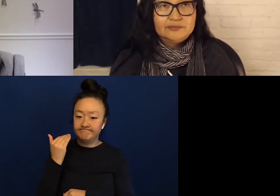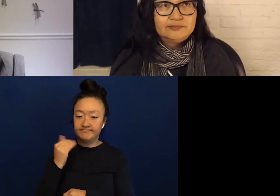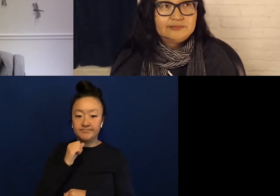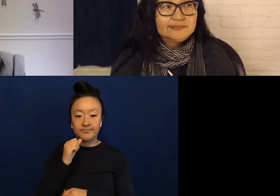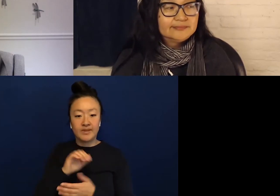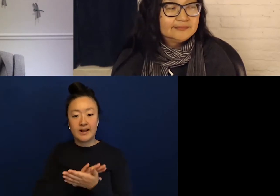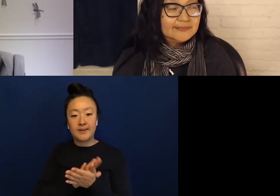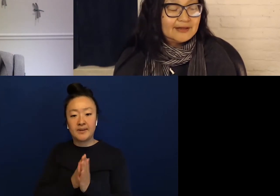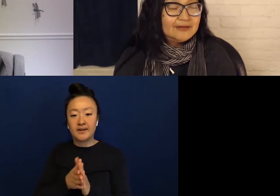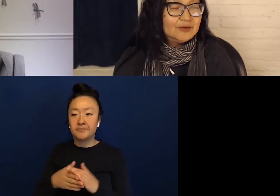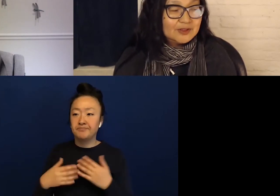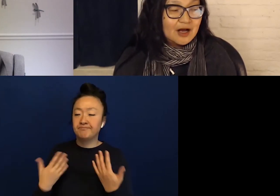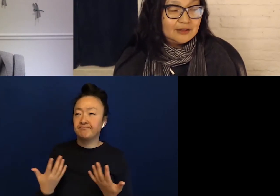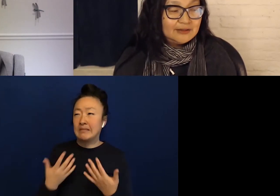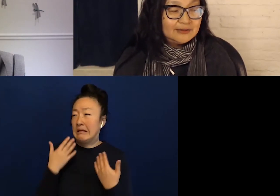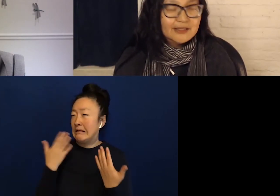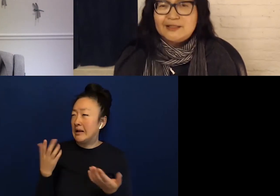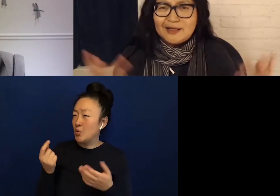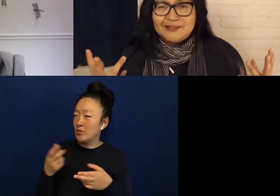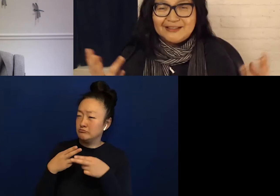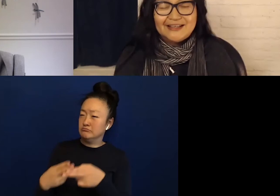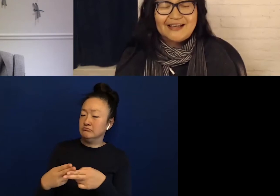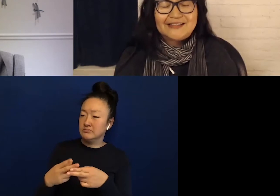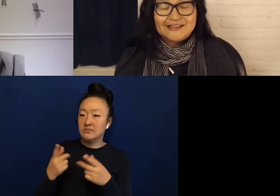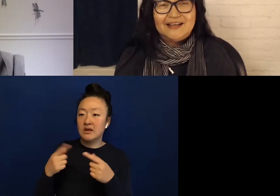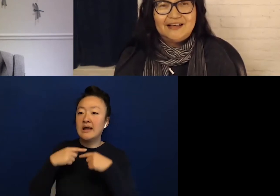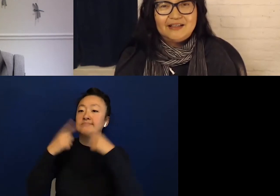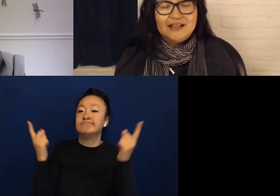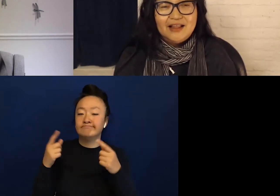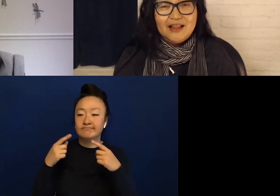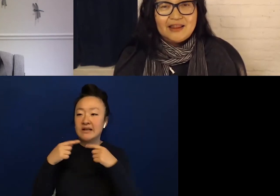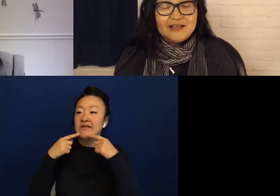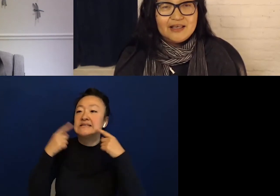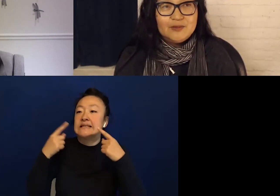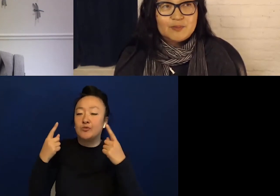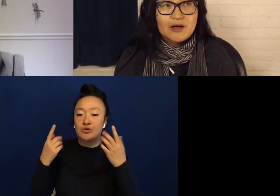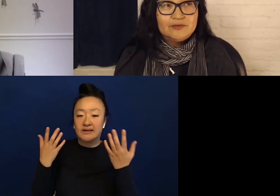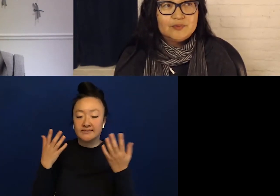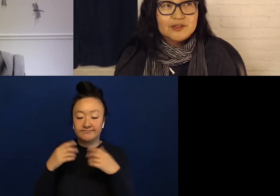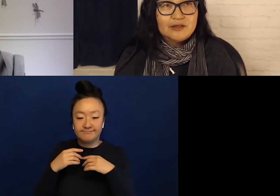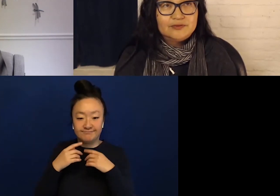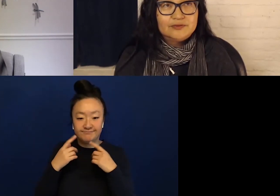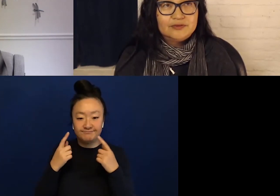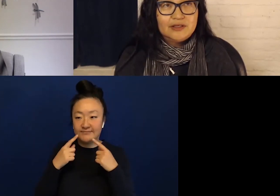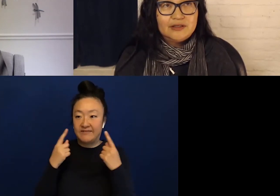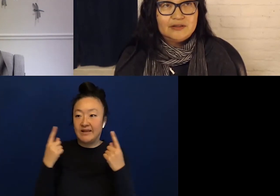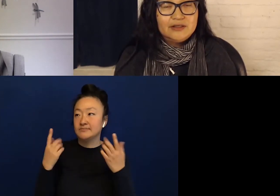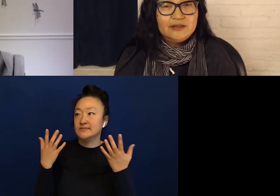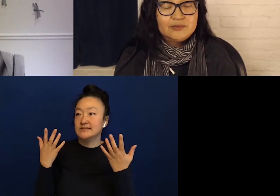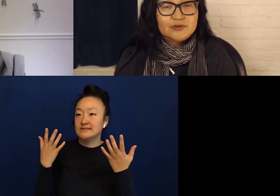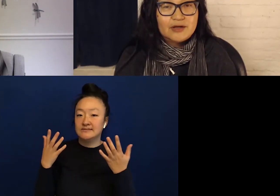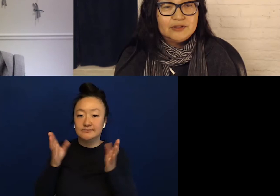know, I don't even know what to call it, a celebrity, I guess. Mhm. That he keeps part of himself